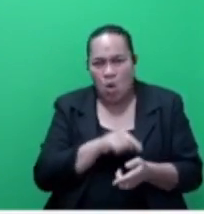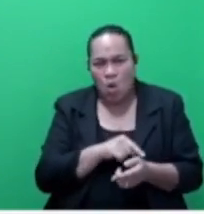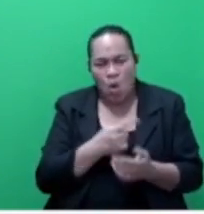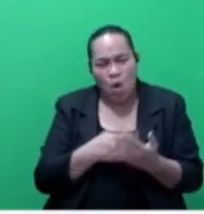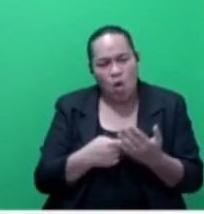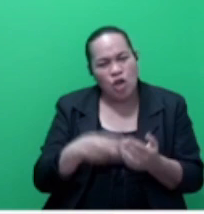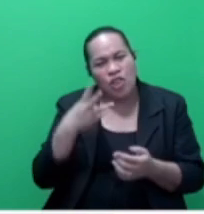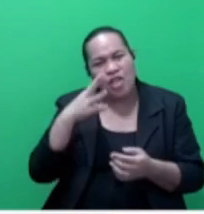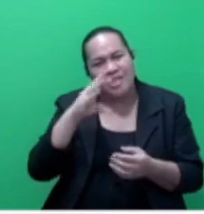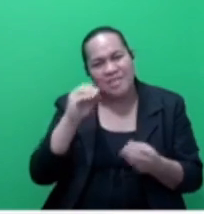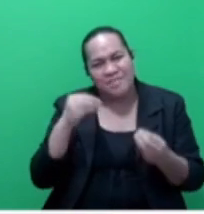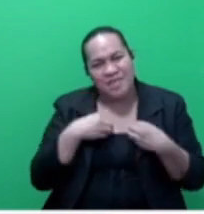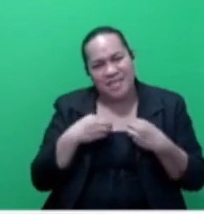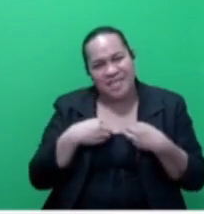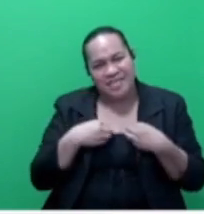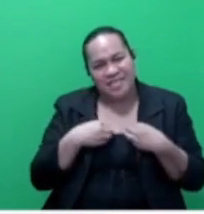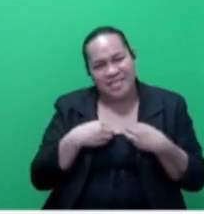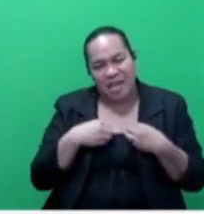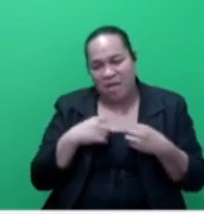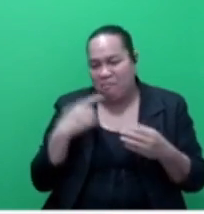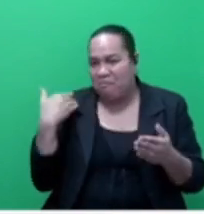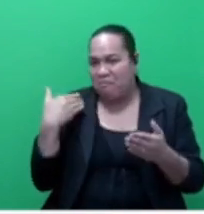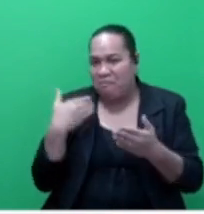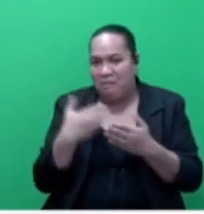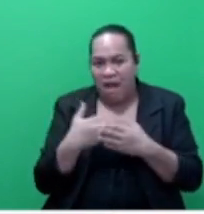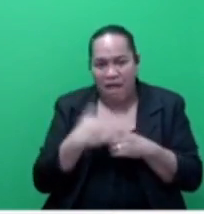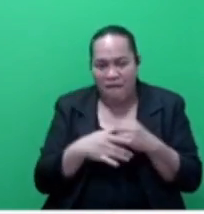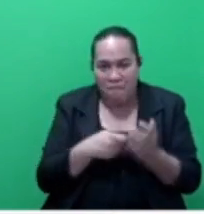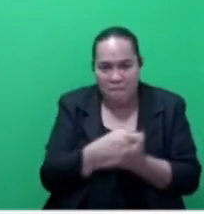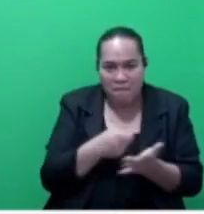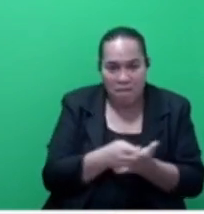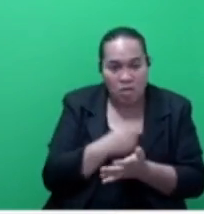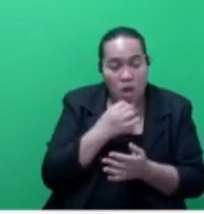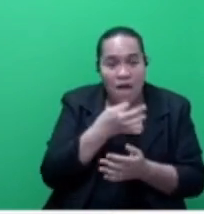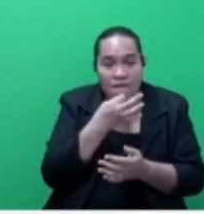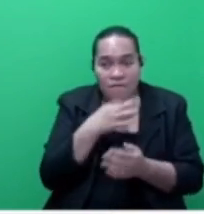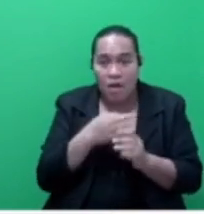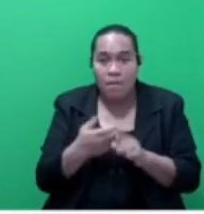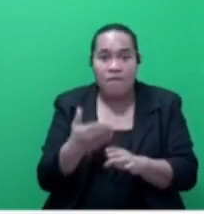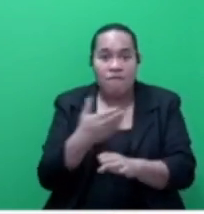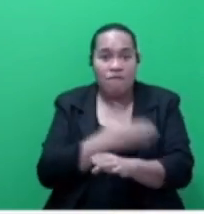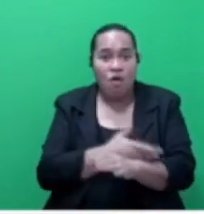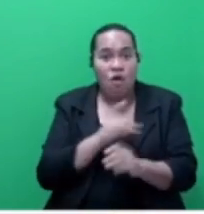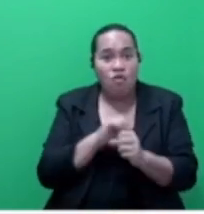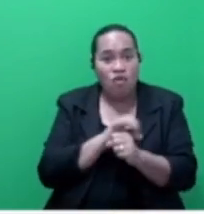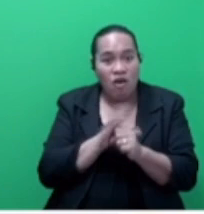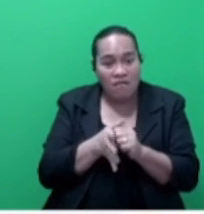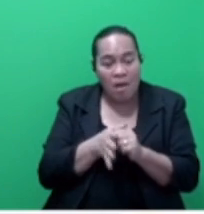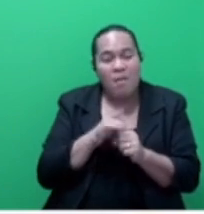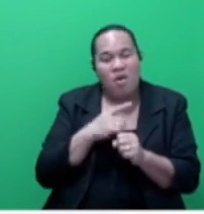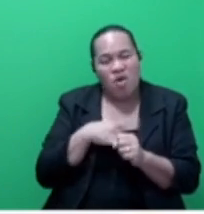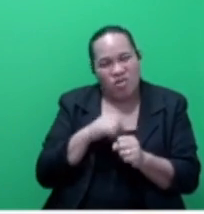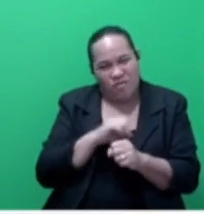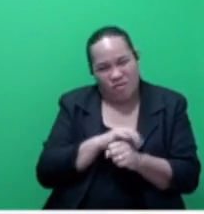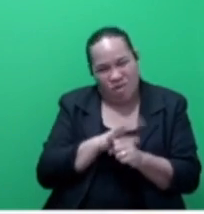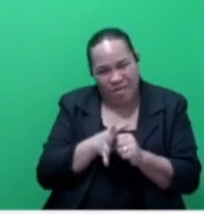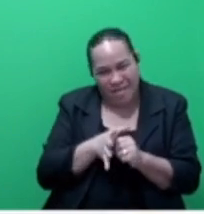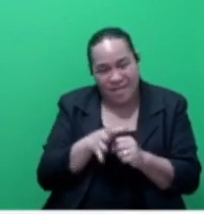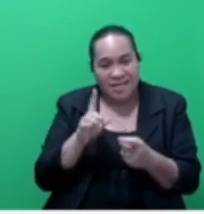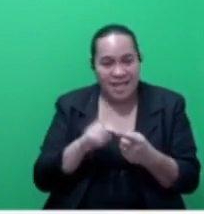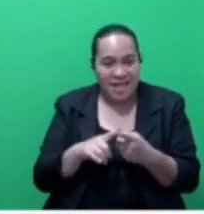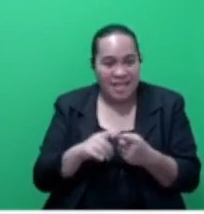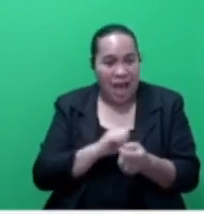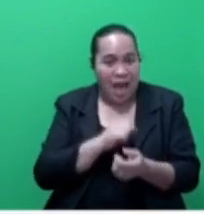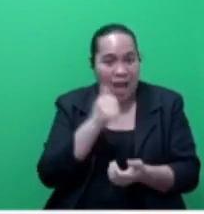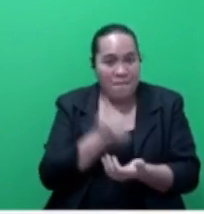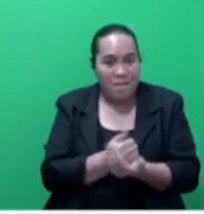30 businesses in fact have defaulted to date. In fact, it was very few even before COVID, just because of COVID, and the amount of exposure